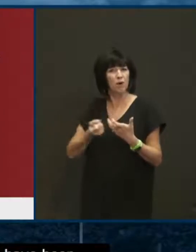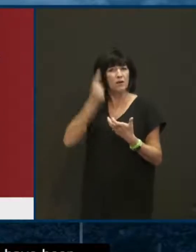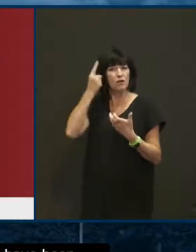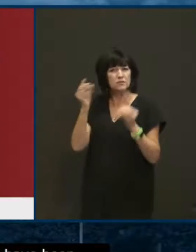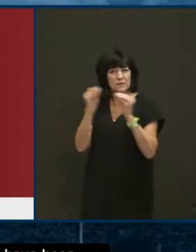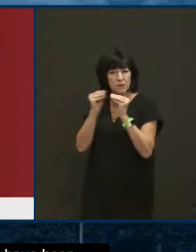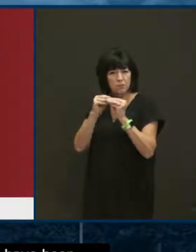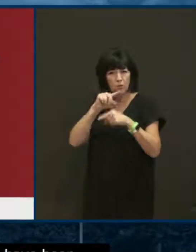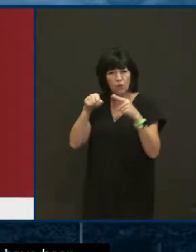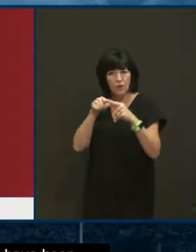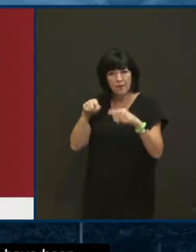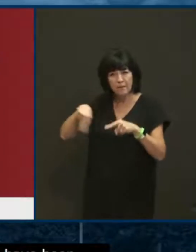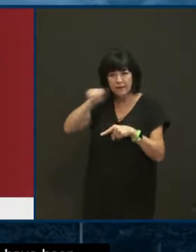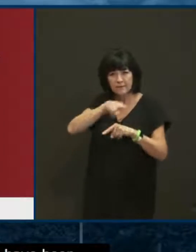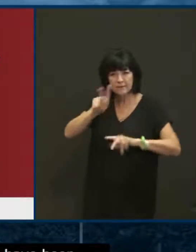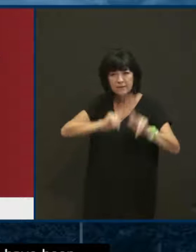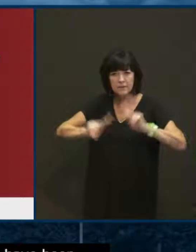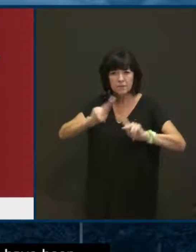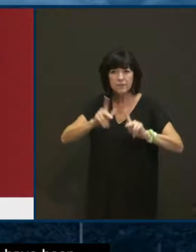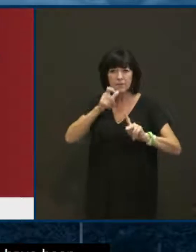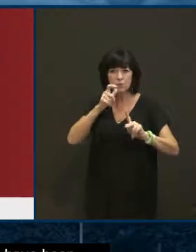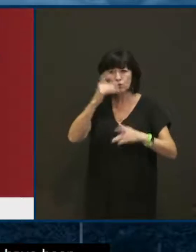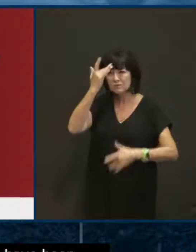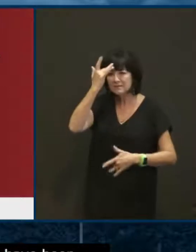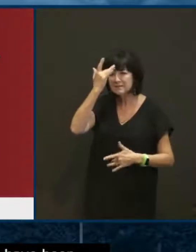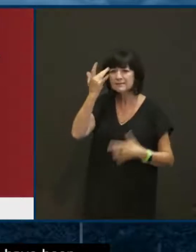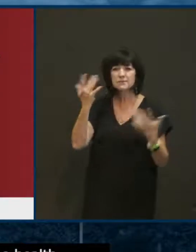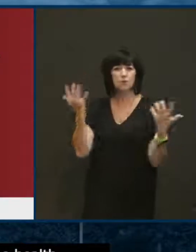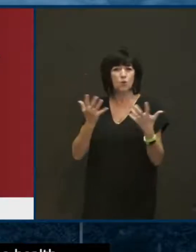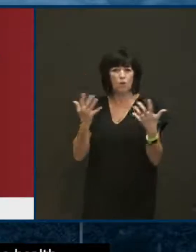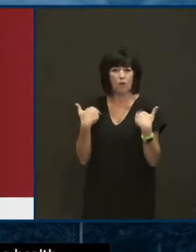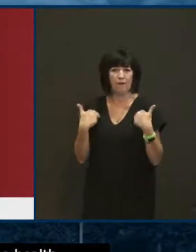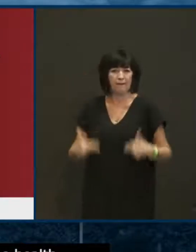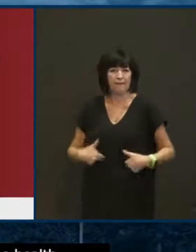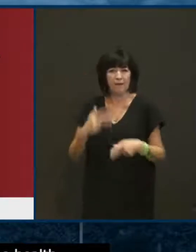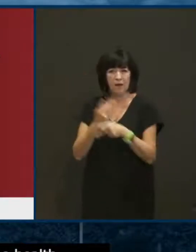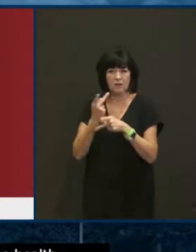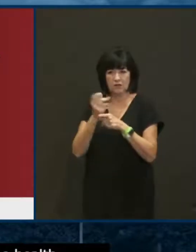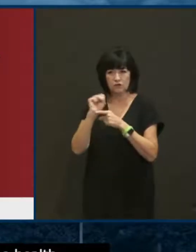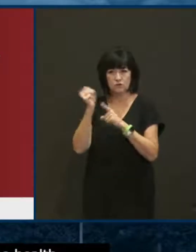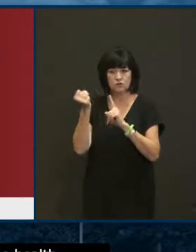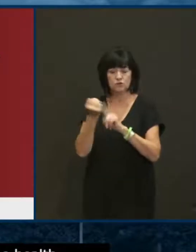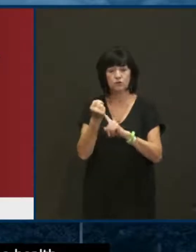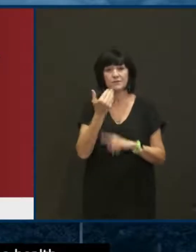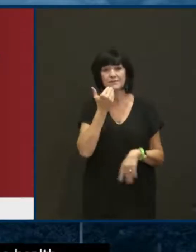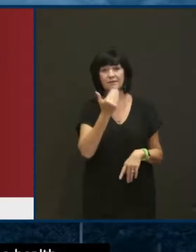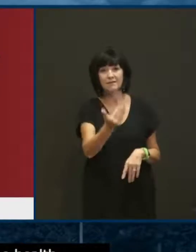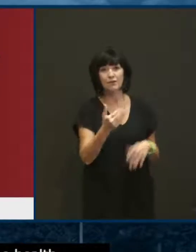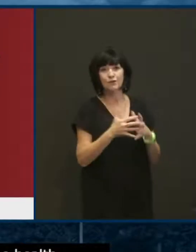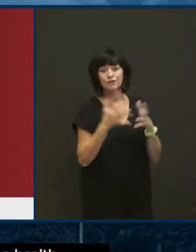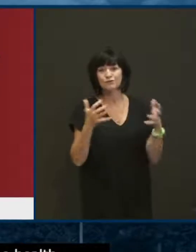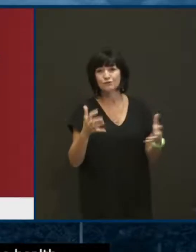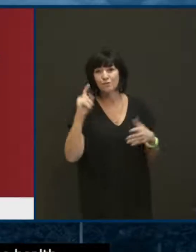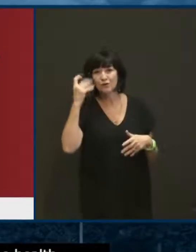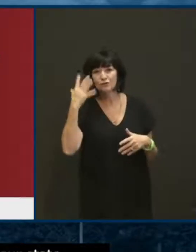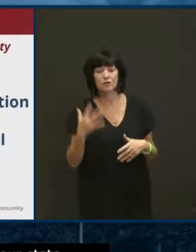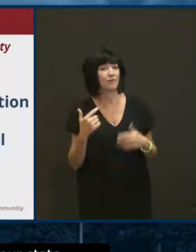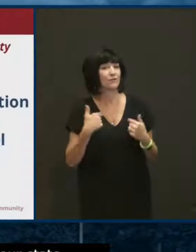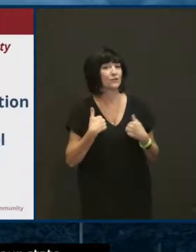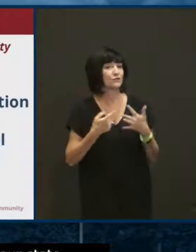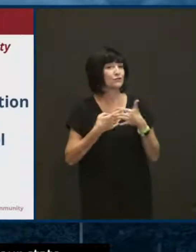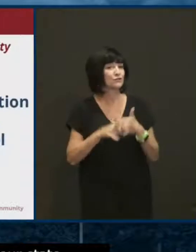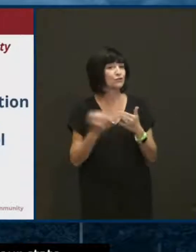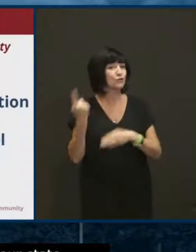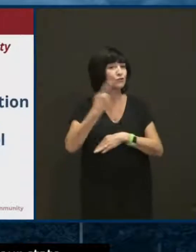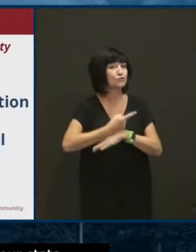conditions on the ground and in communities in our state. Great. Thank you so much, Governor. I want to start today with just a